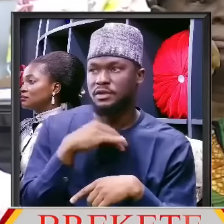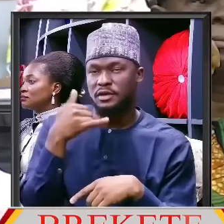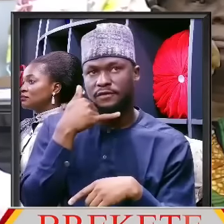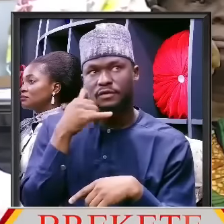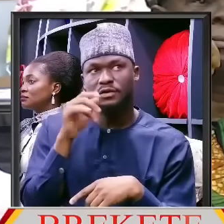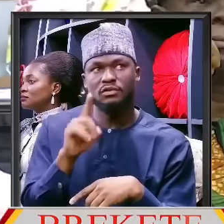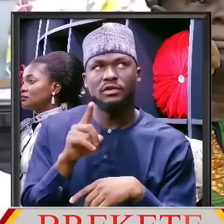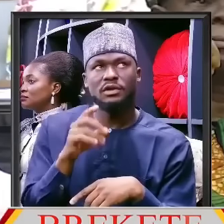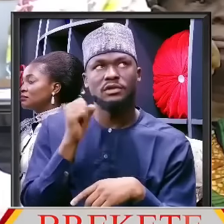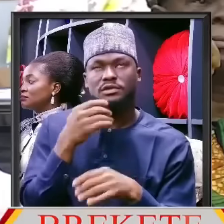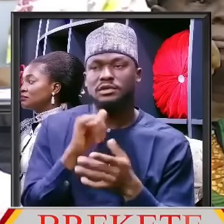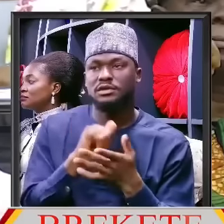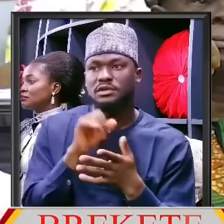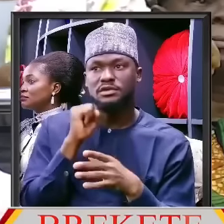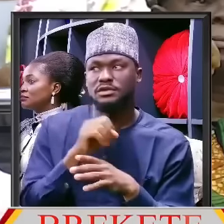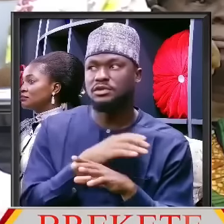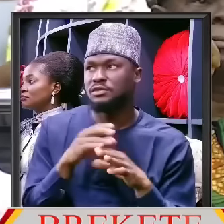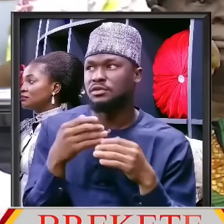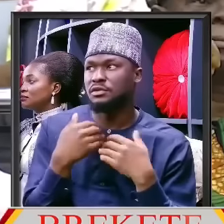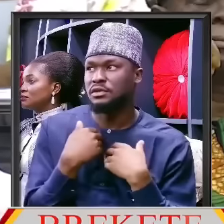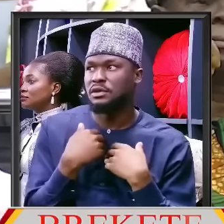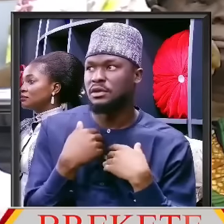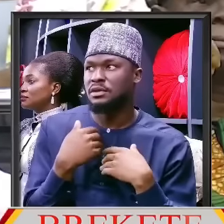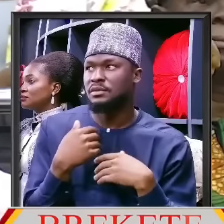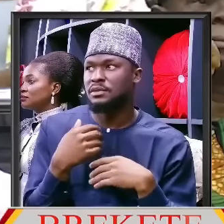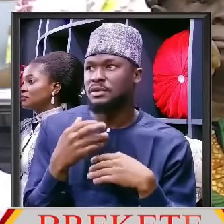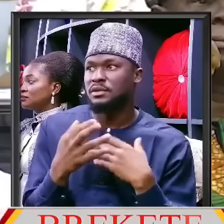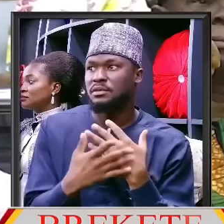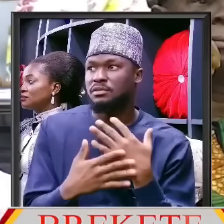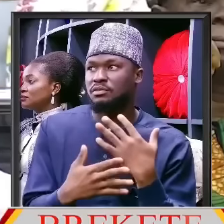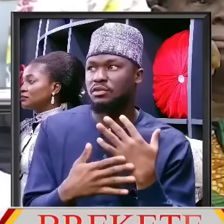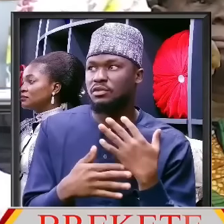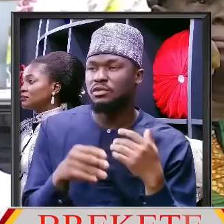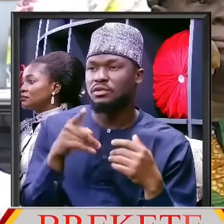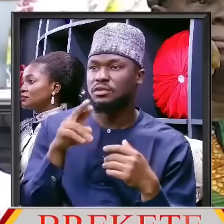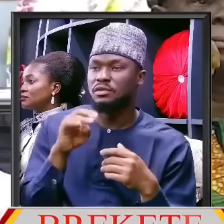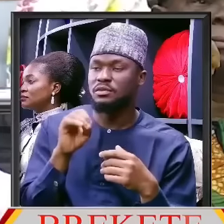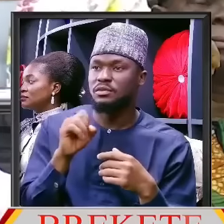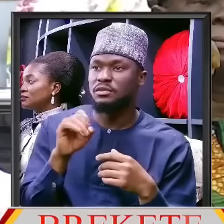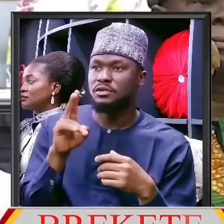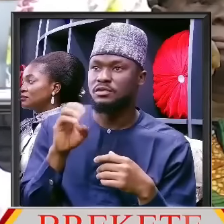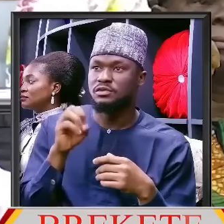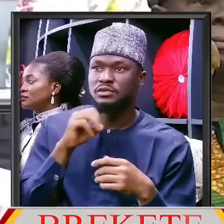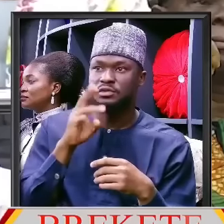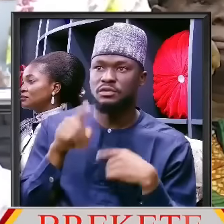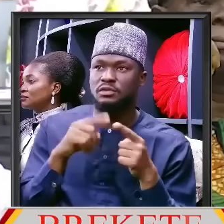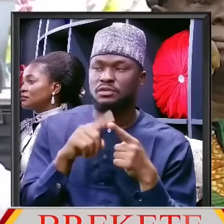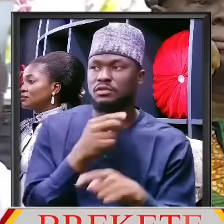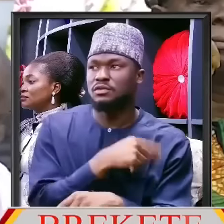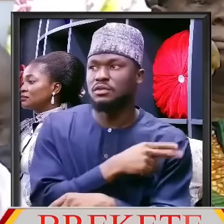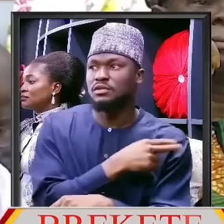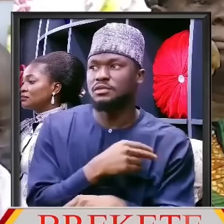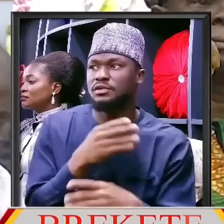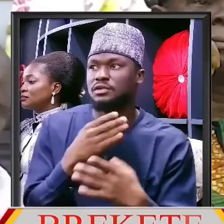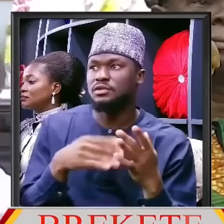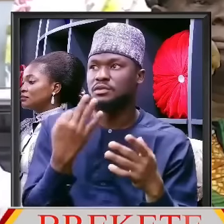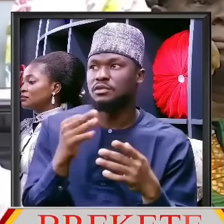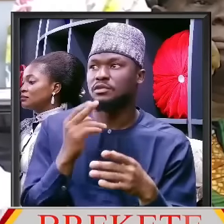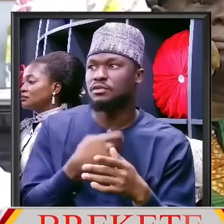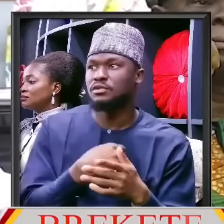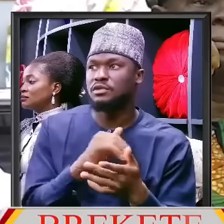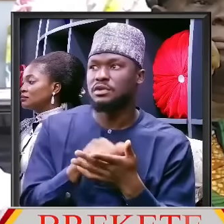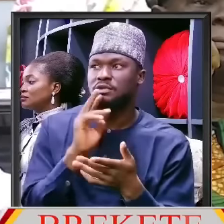one, she say she don't get blood pressure, she they go hospital and all those things. So some of us who could